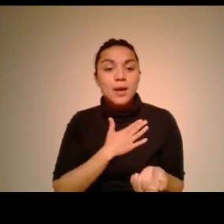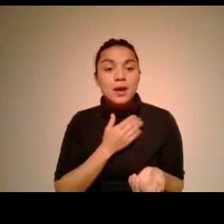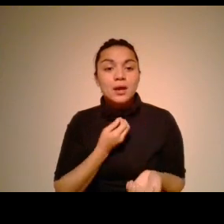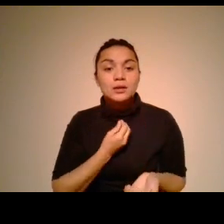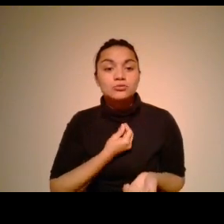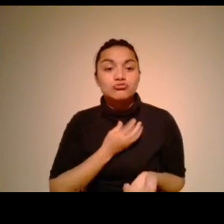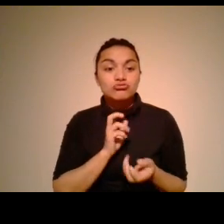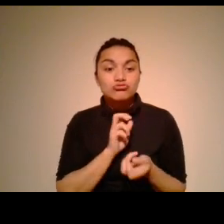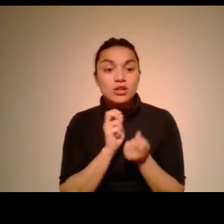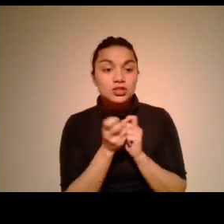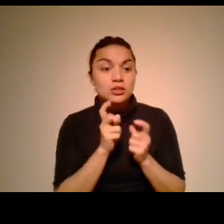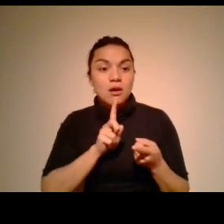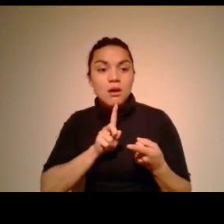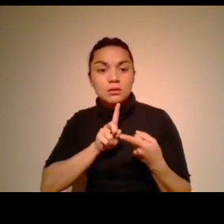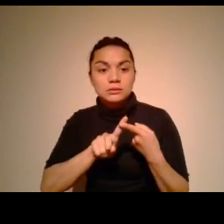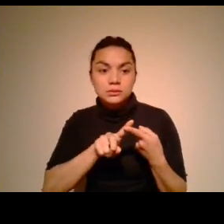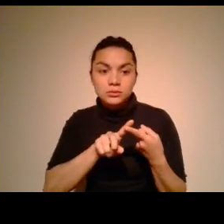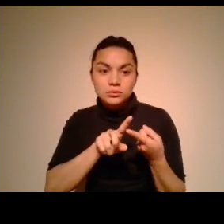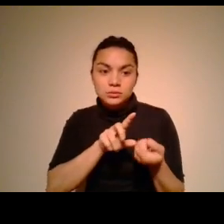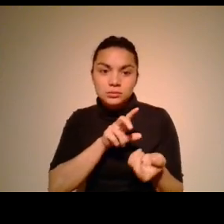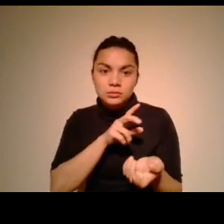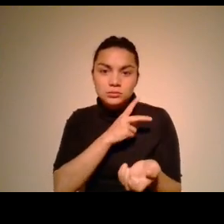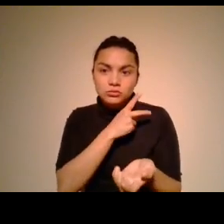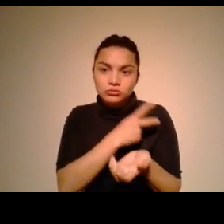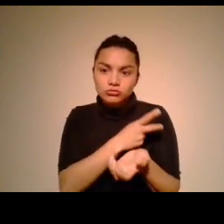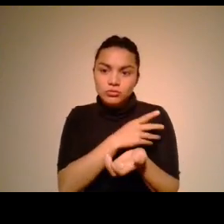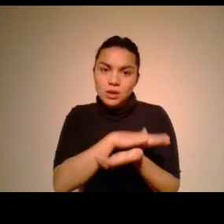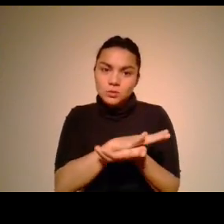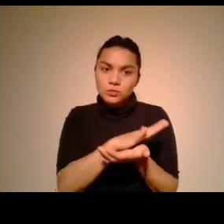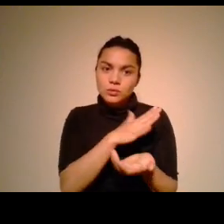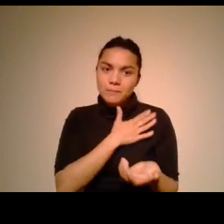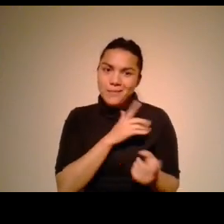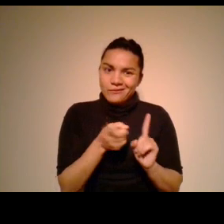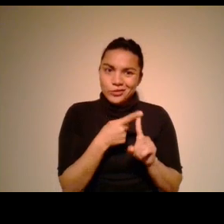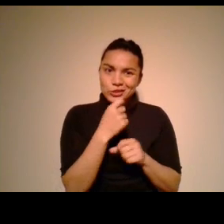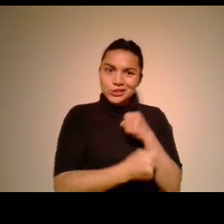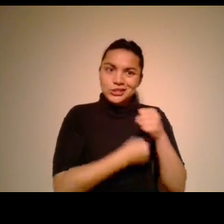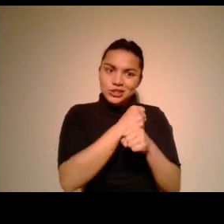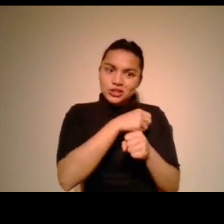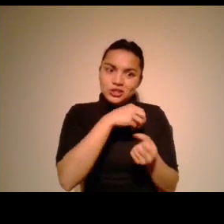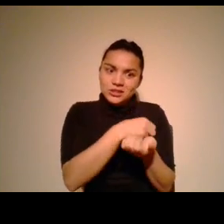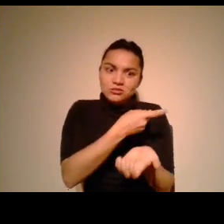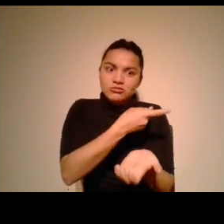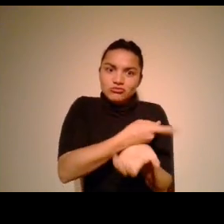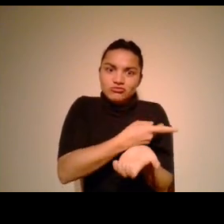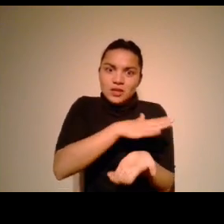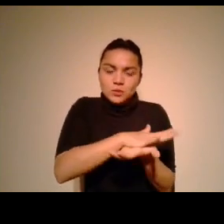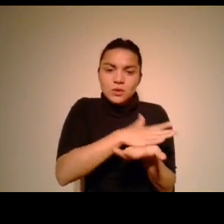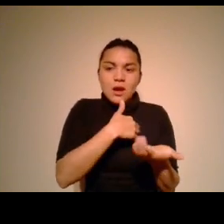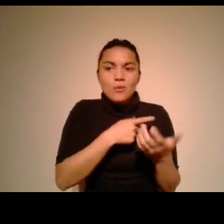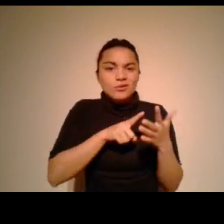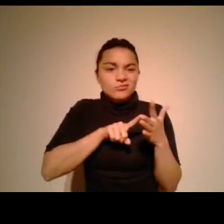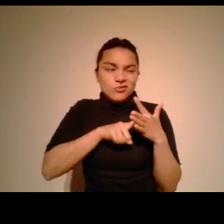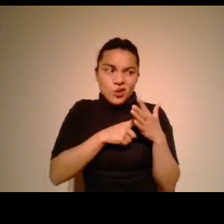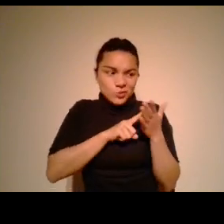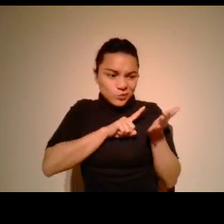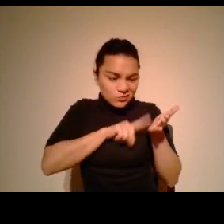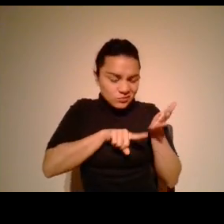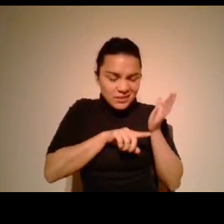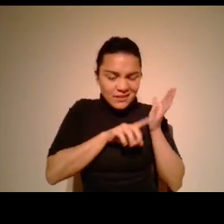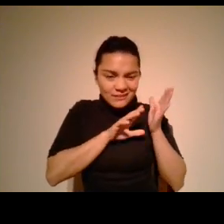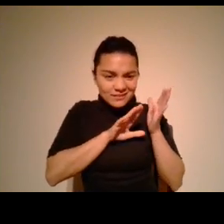got to grad school. Like pretty much my first year was about figuring that out, while also figuring out how to be in grad school, and